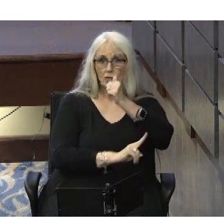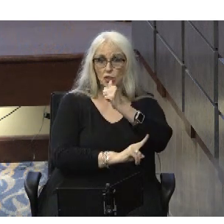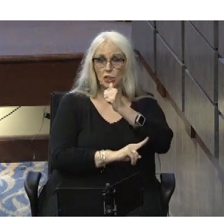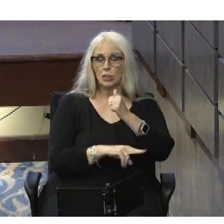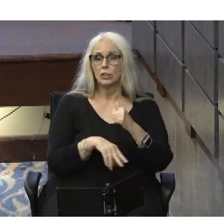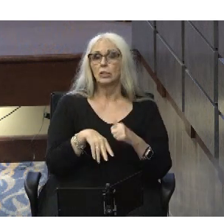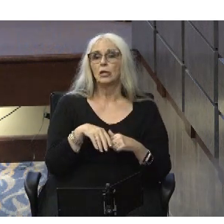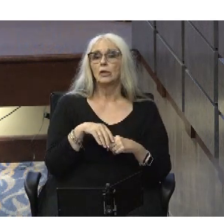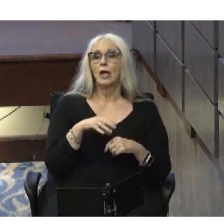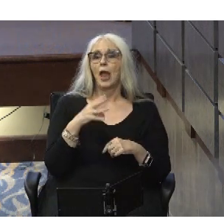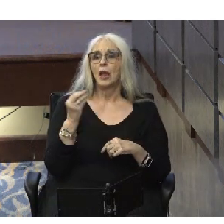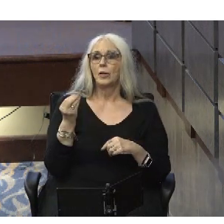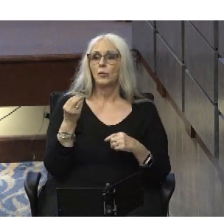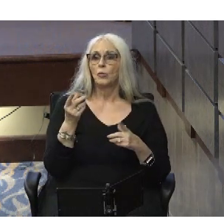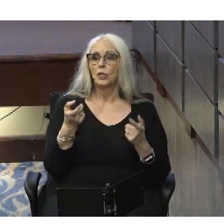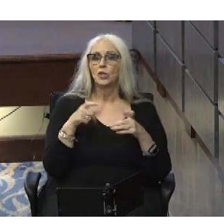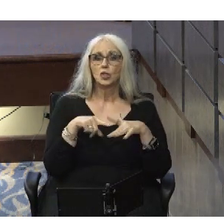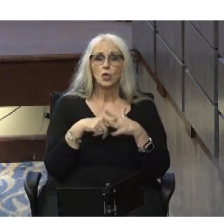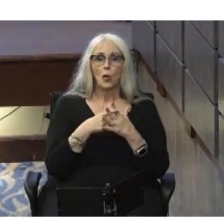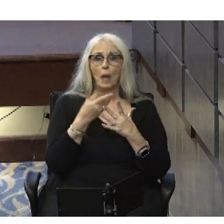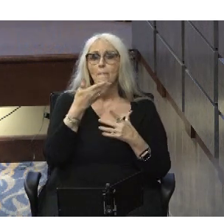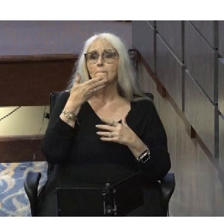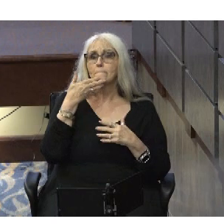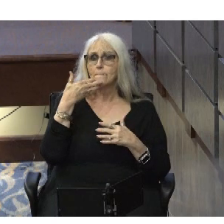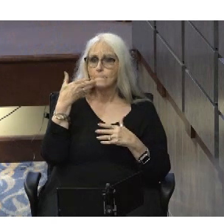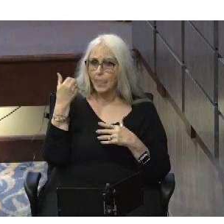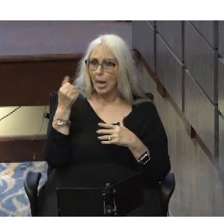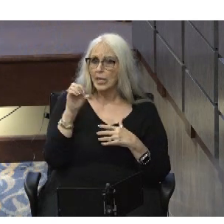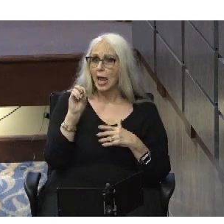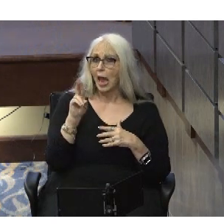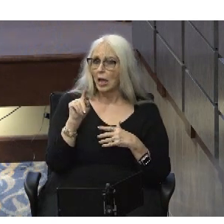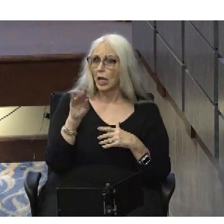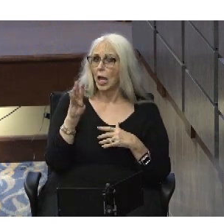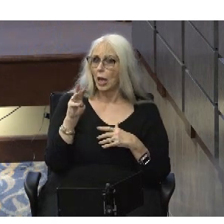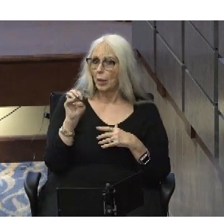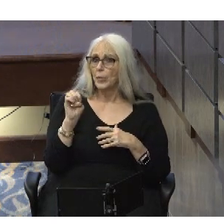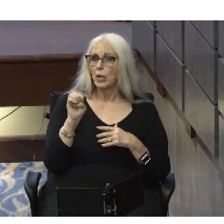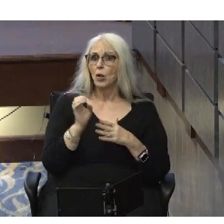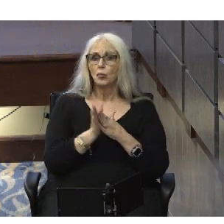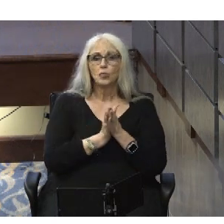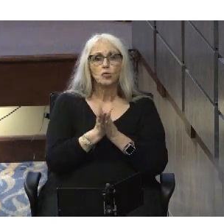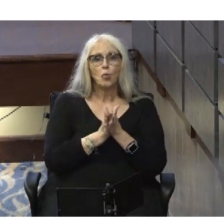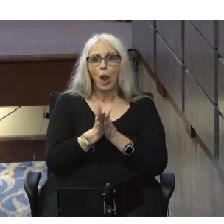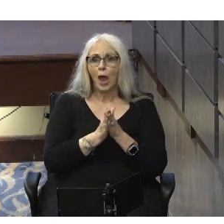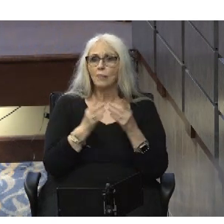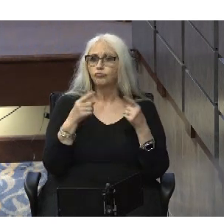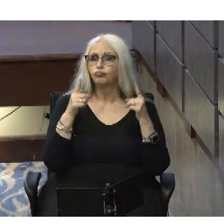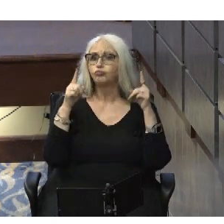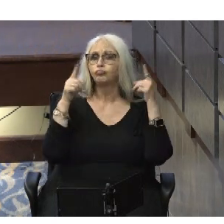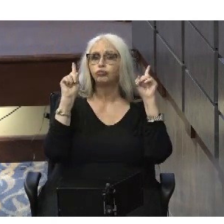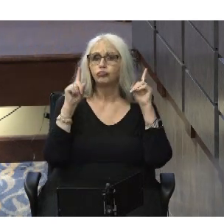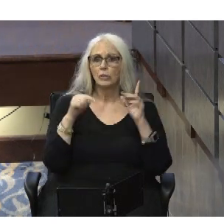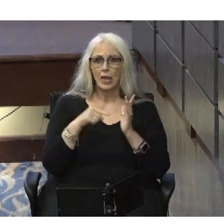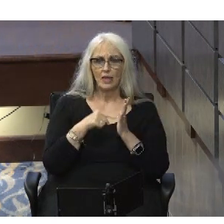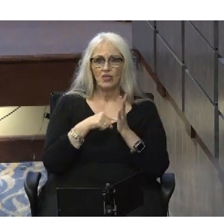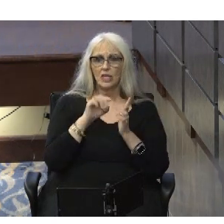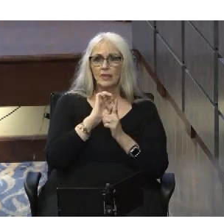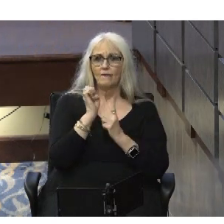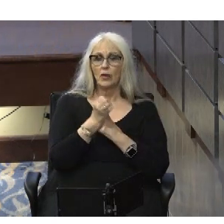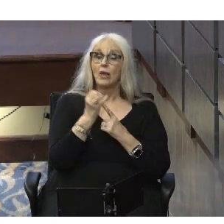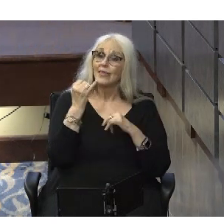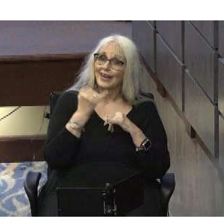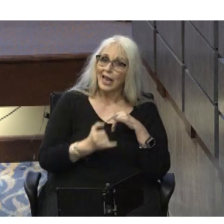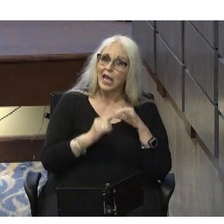that we believe have the best possible outcomes and would thrive in an environment like this. The last group of people that we hope to